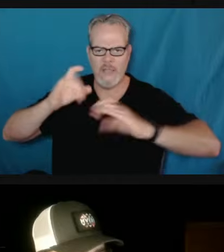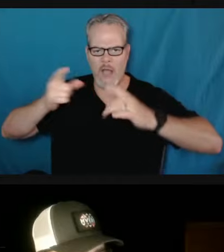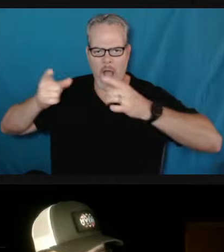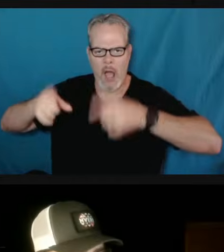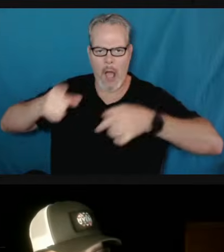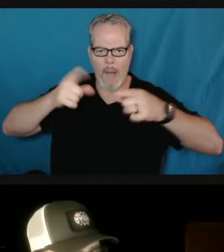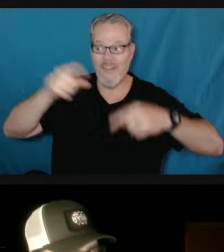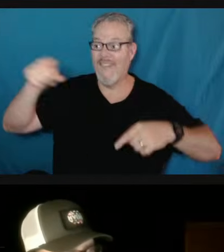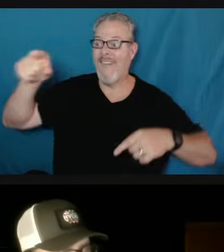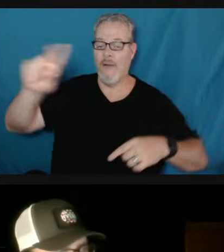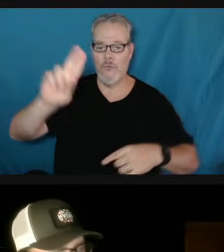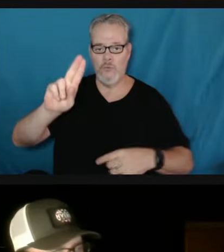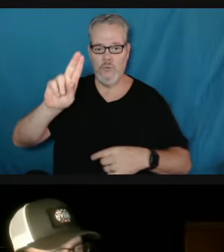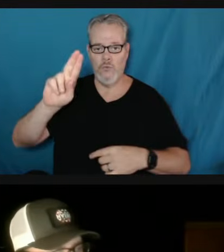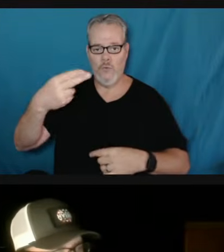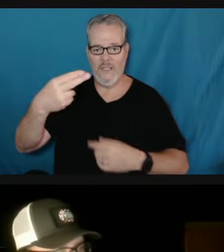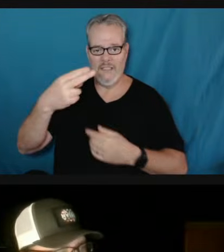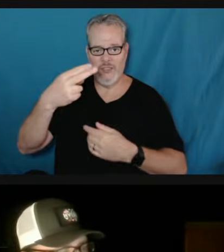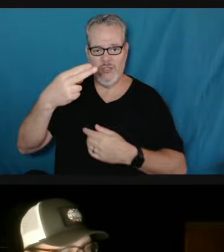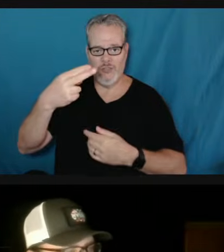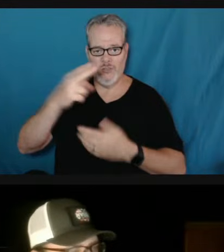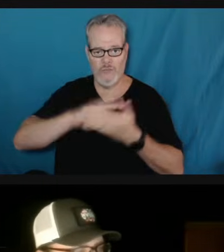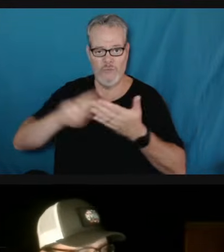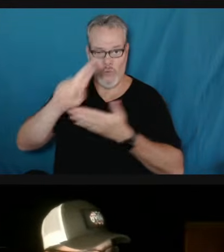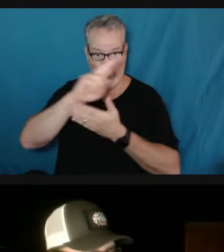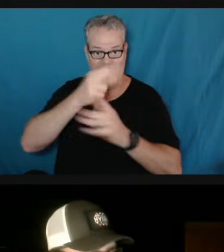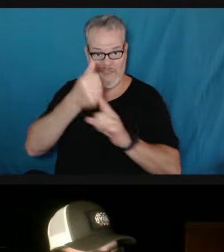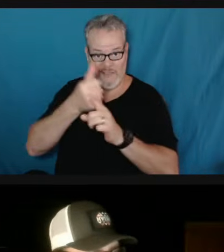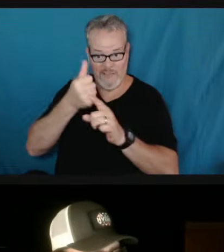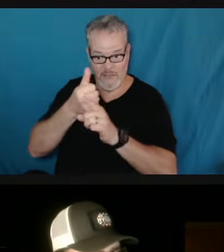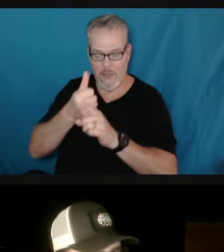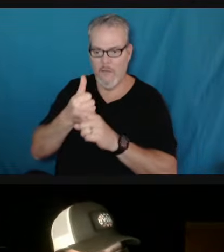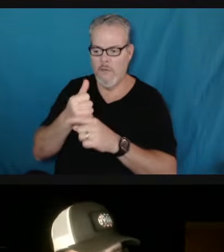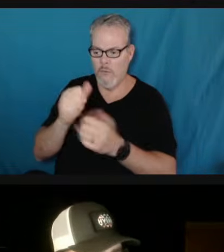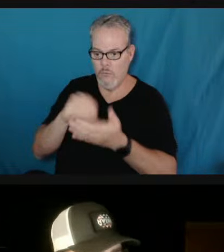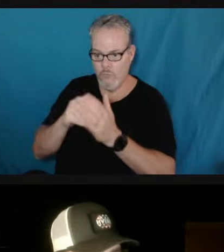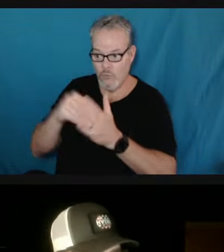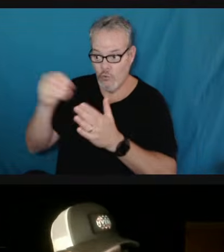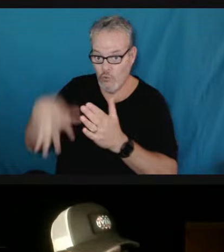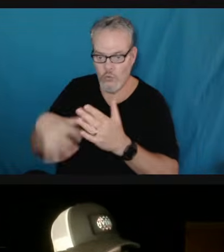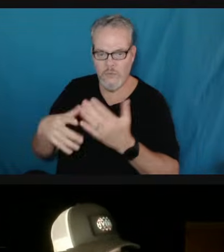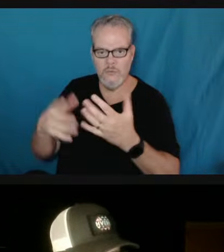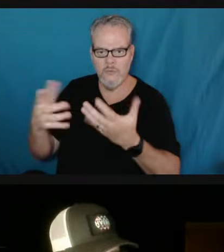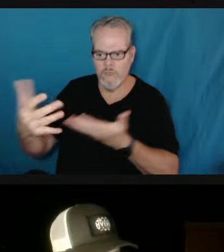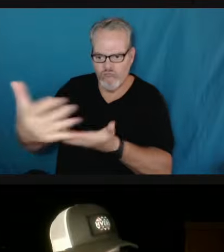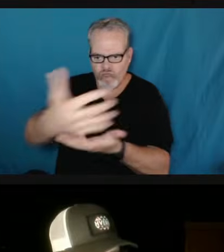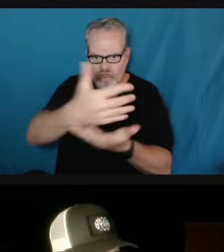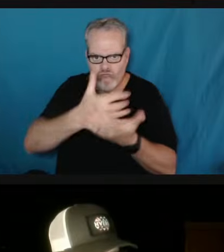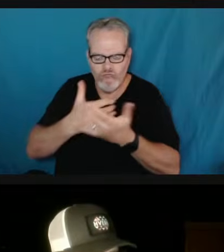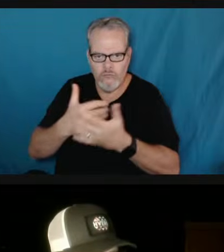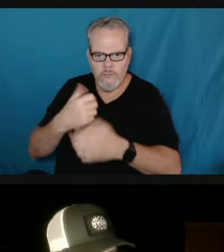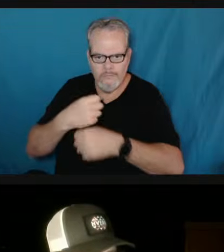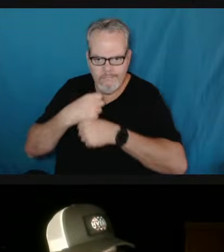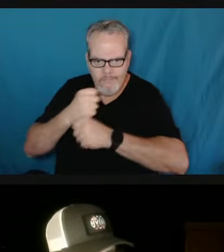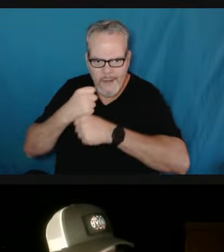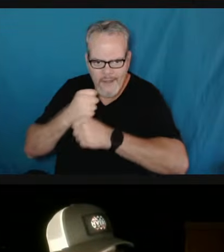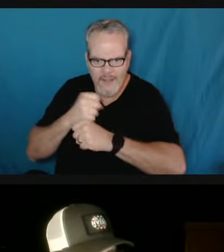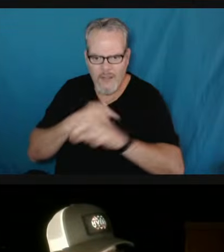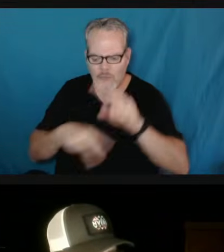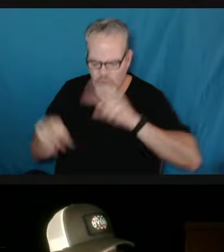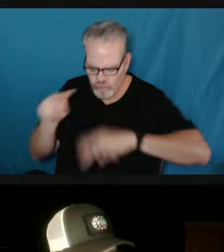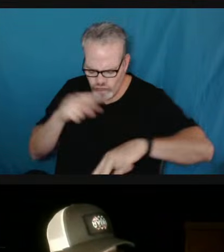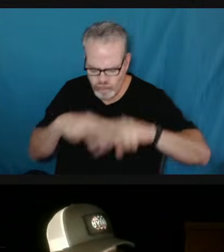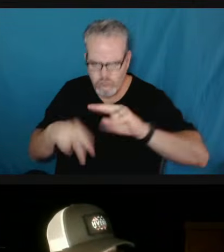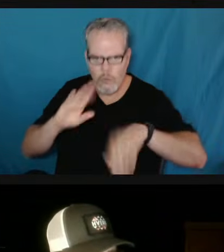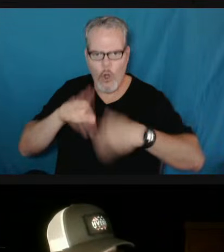students are helping prepare all these samples. And so here's an example of one of these olivine crystals that you might find